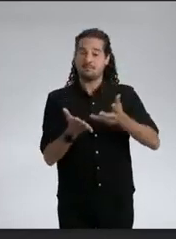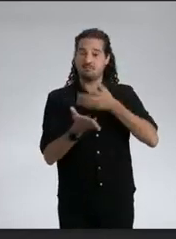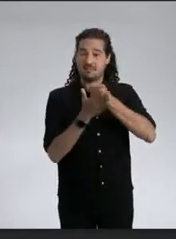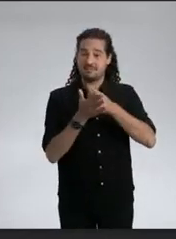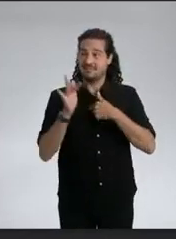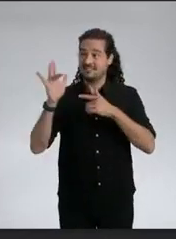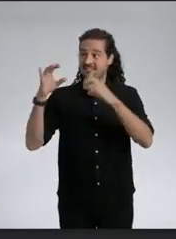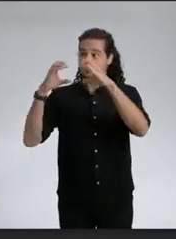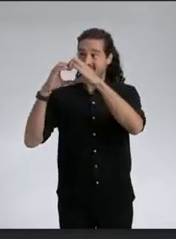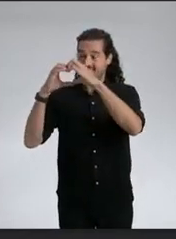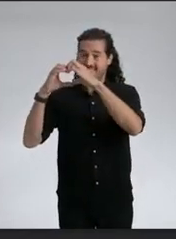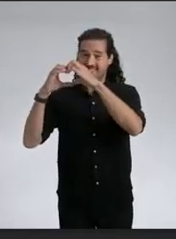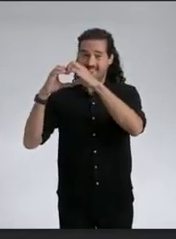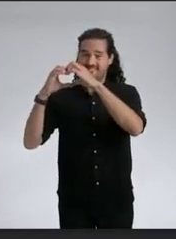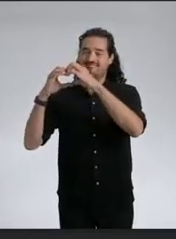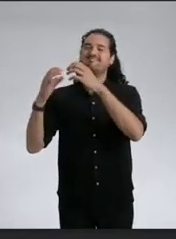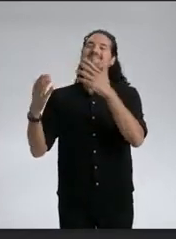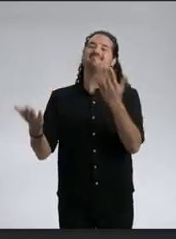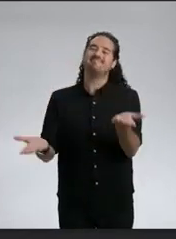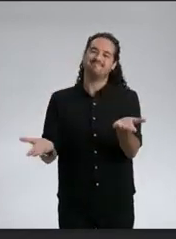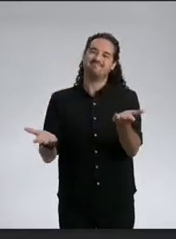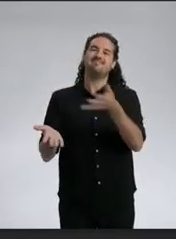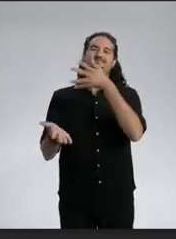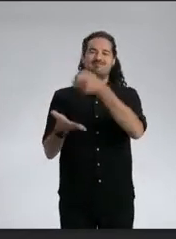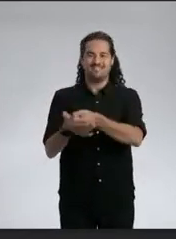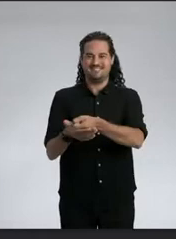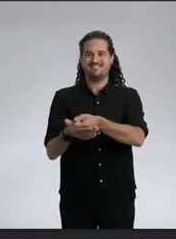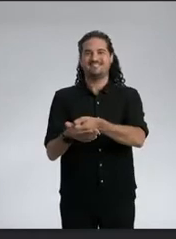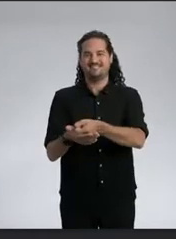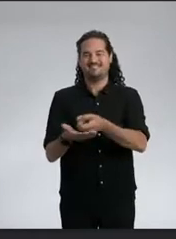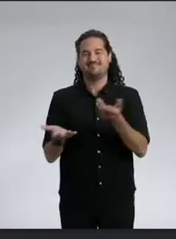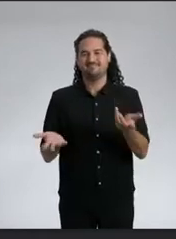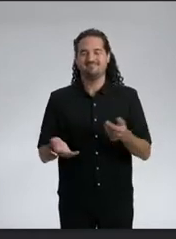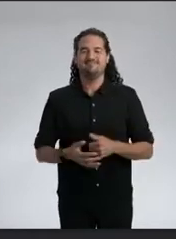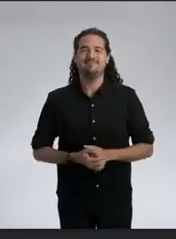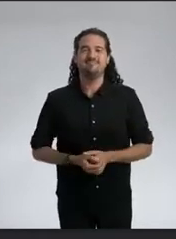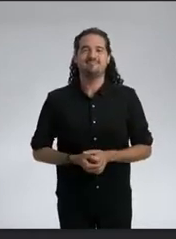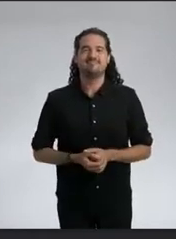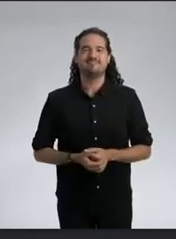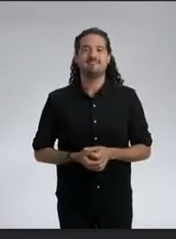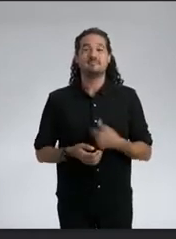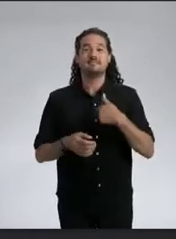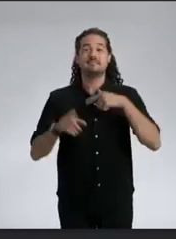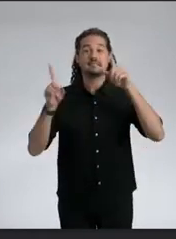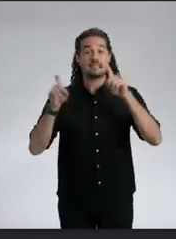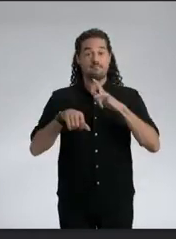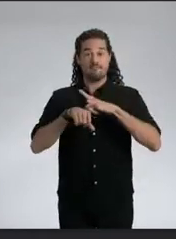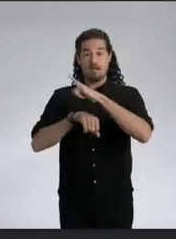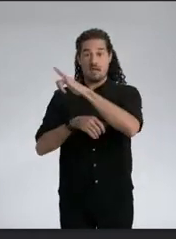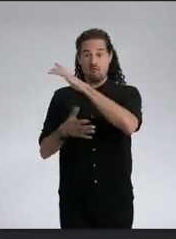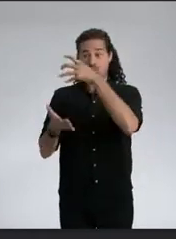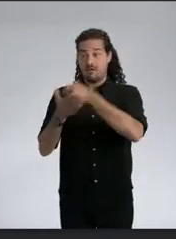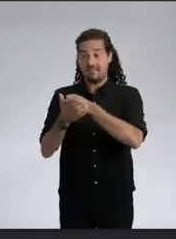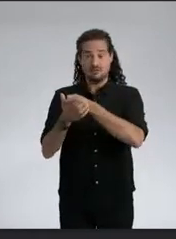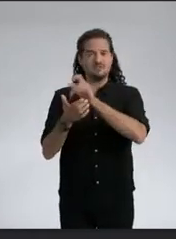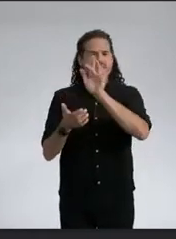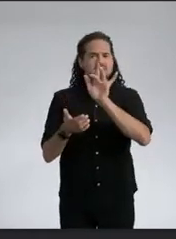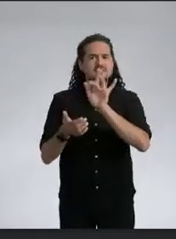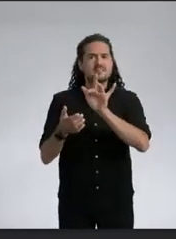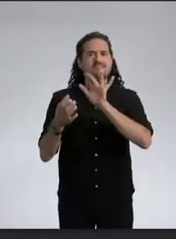smoothie, and sure enough it does. I can use TestFlight's crash feedback UI to let Andrew